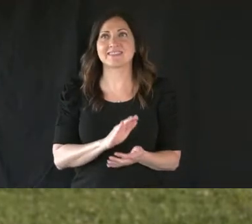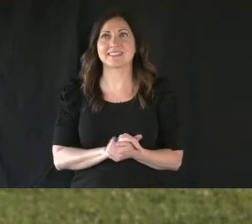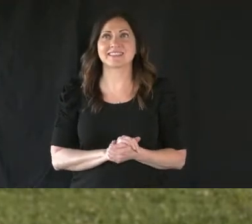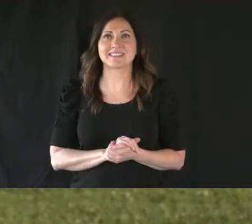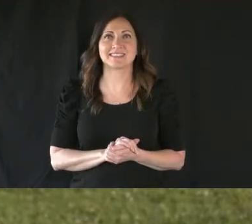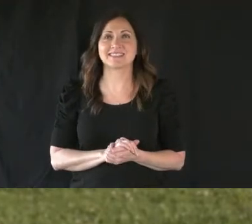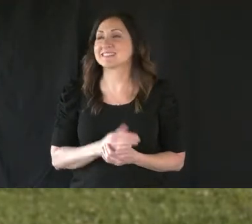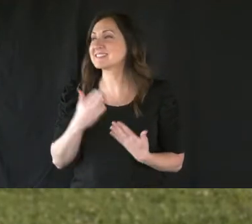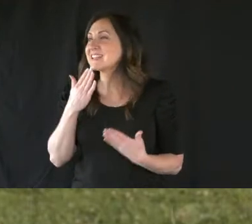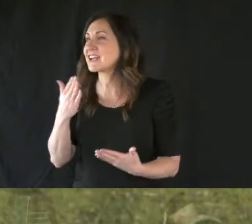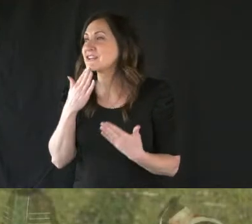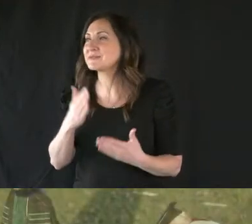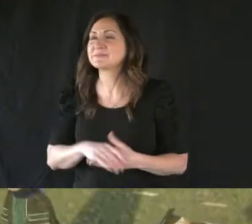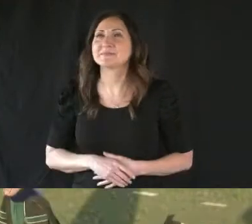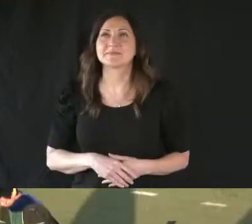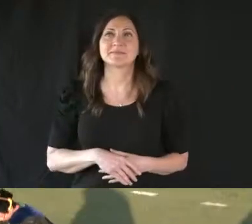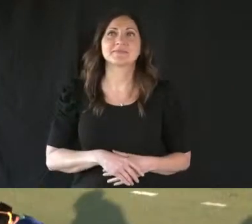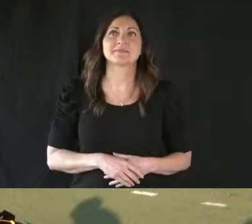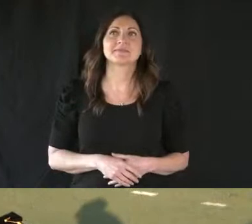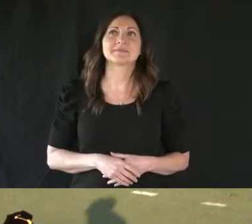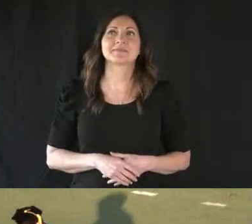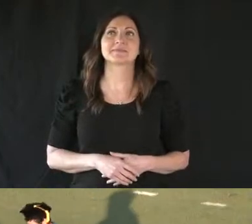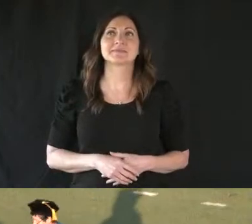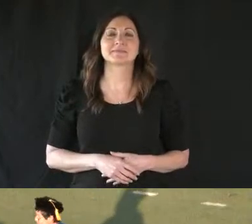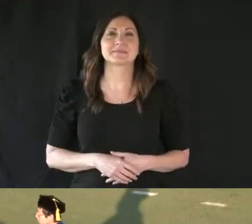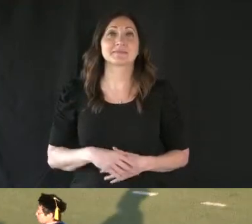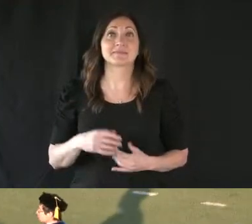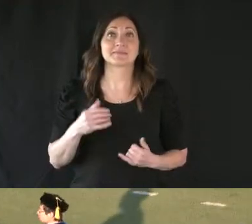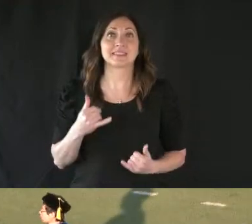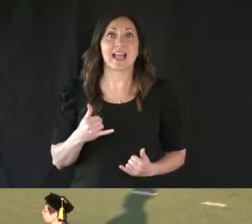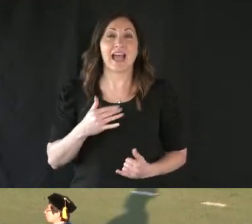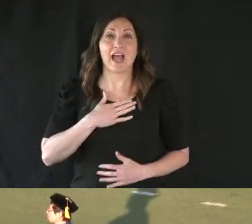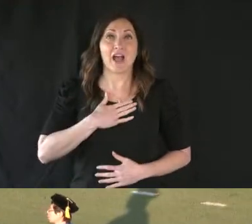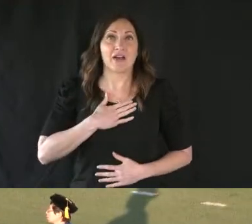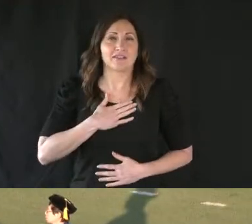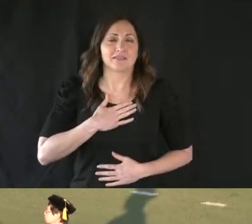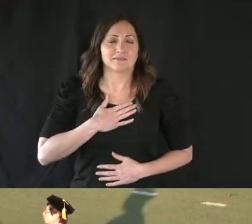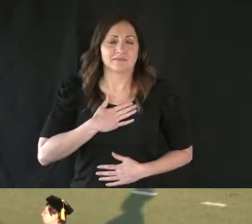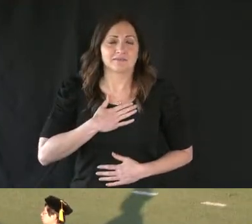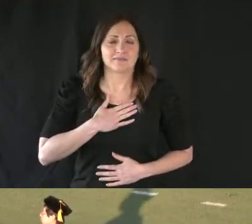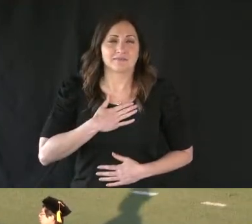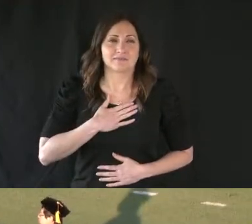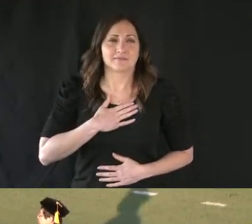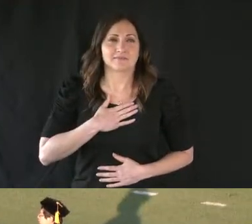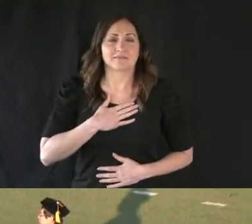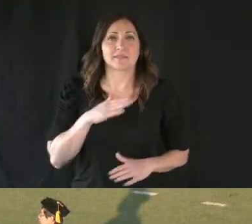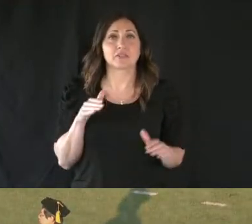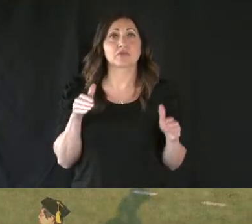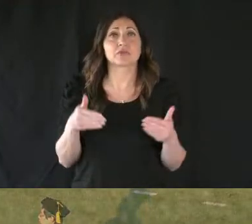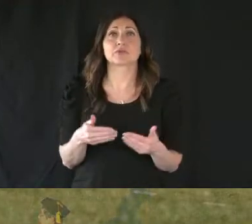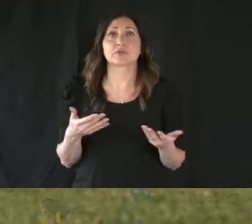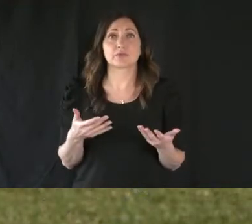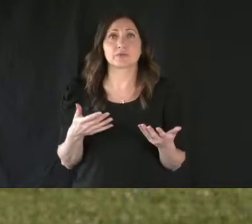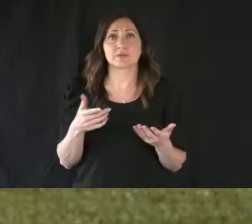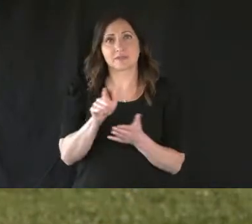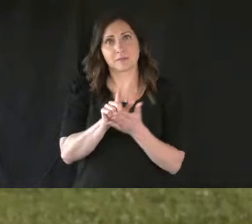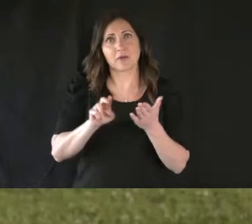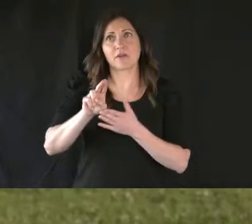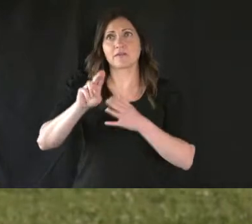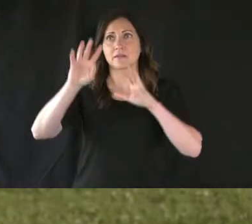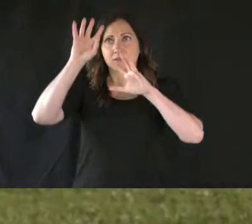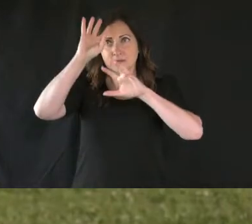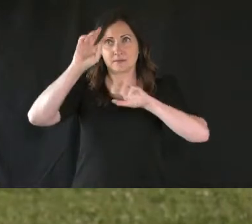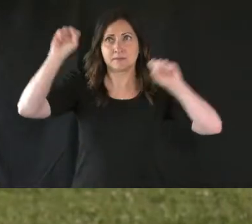Thank you, guys. It is now my pleasure to introduce the president of Lamar